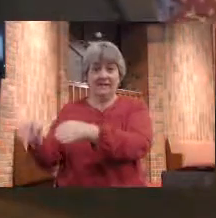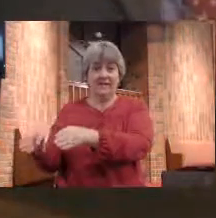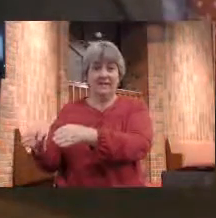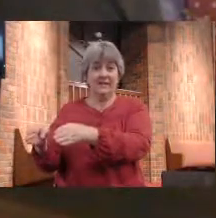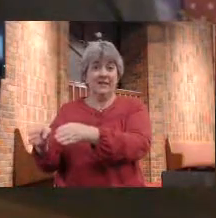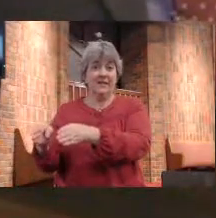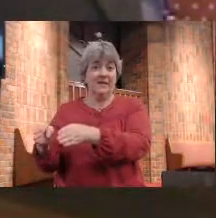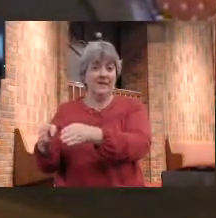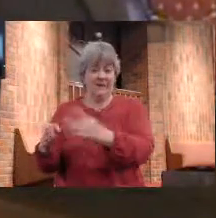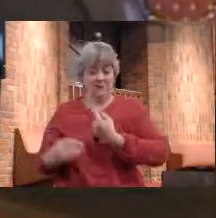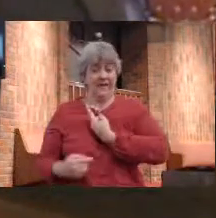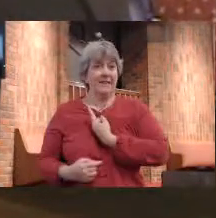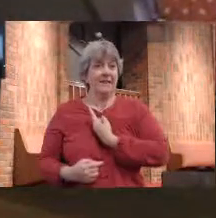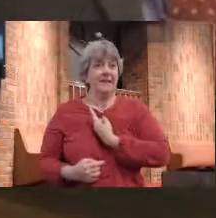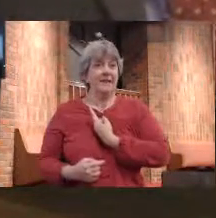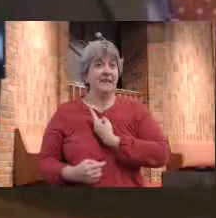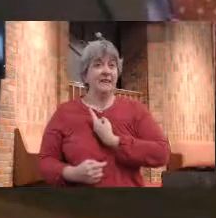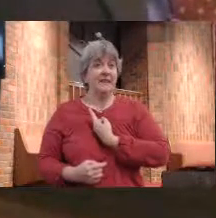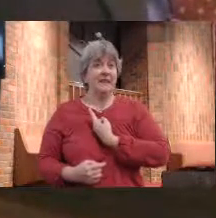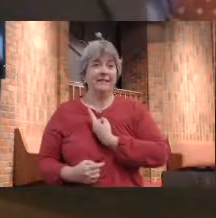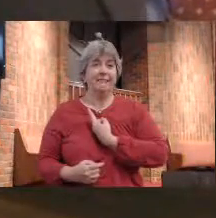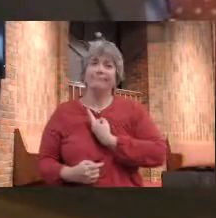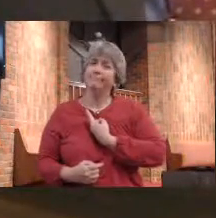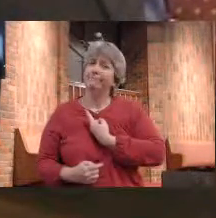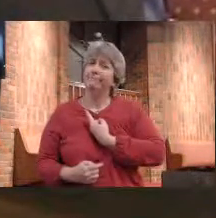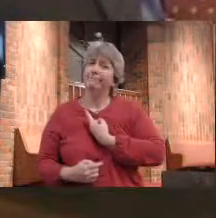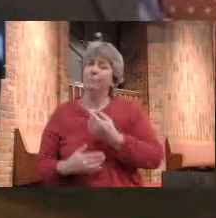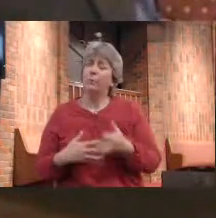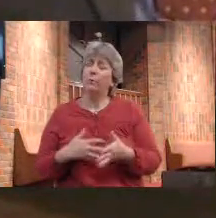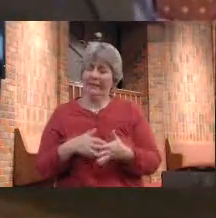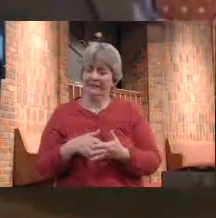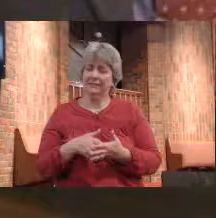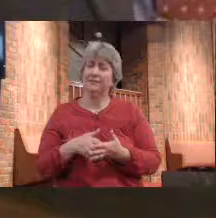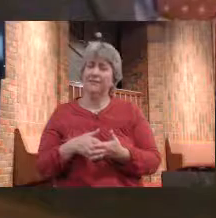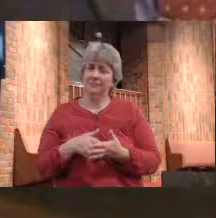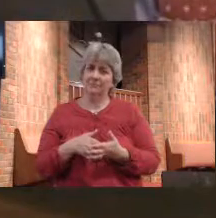us by ourselves, we are weak.